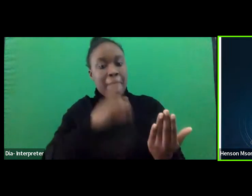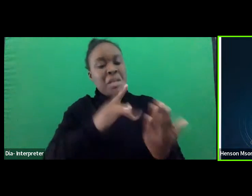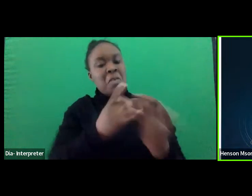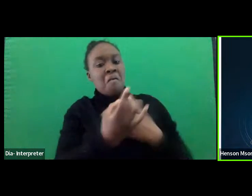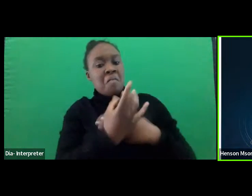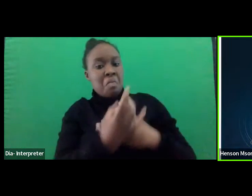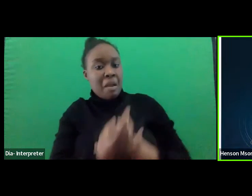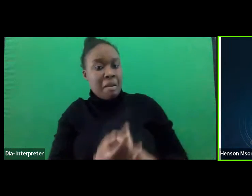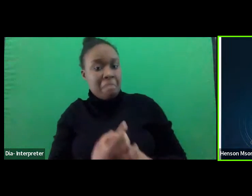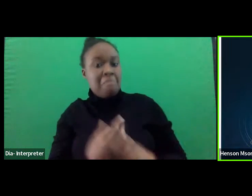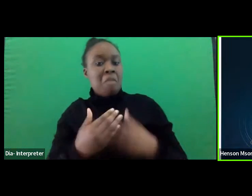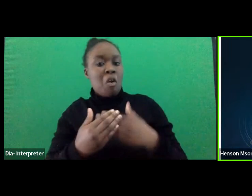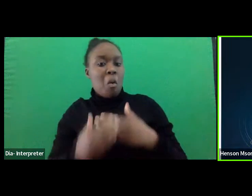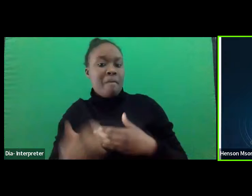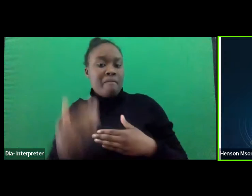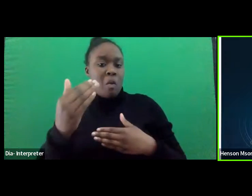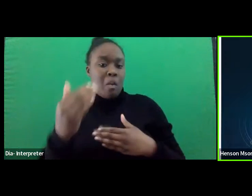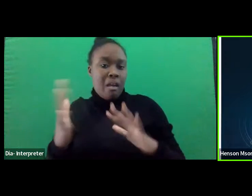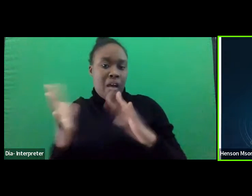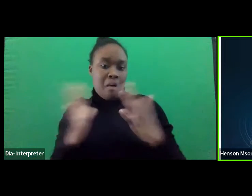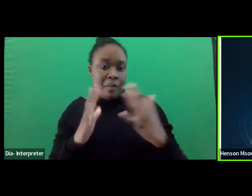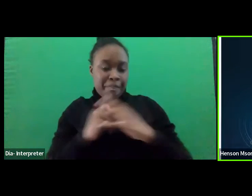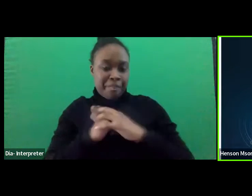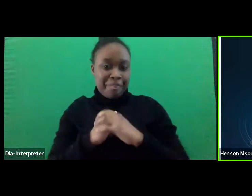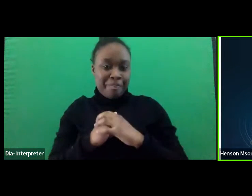we go with the webinar.